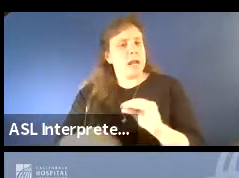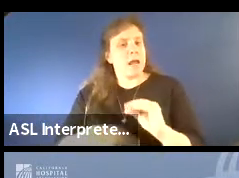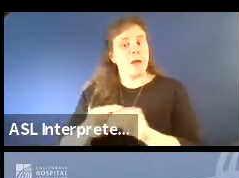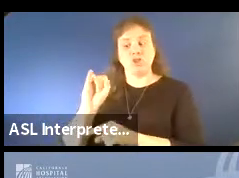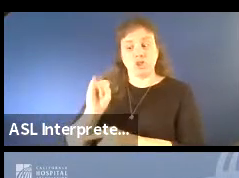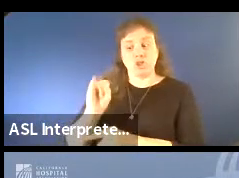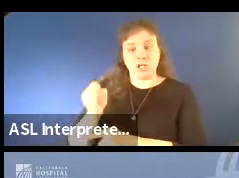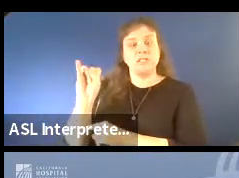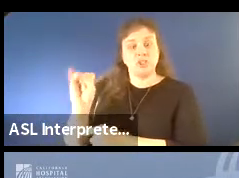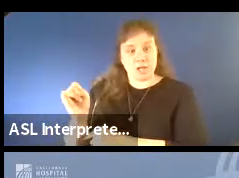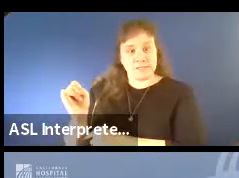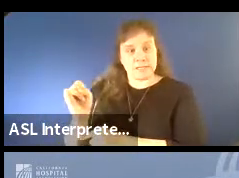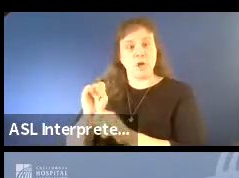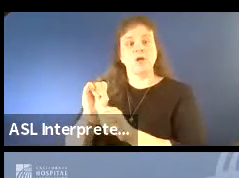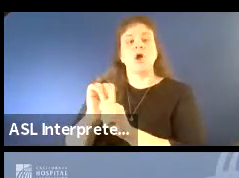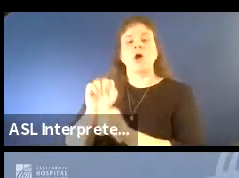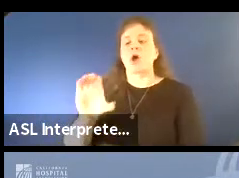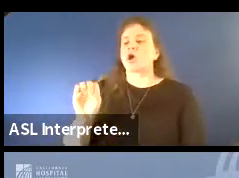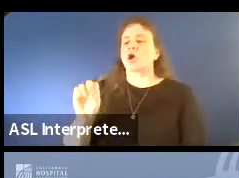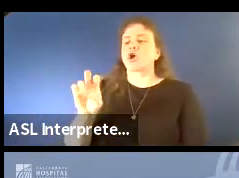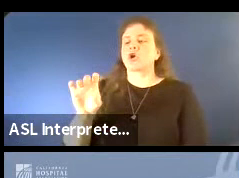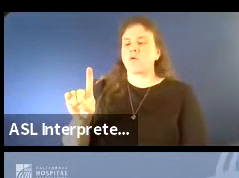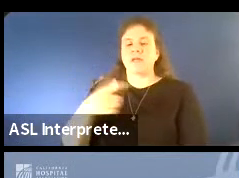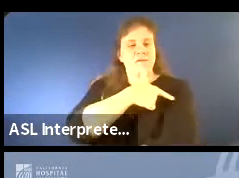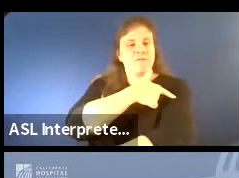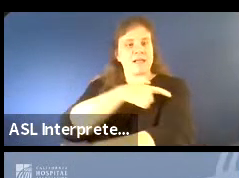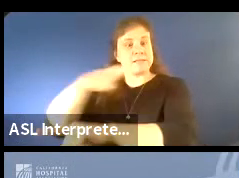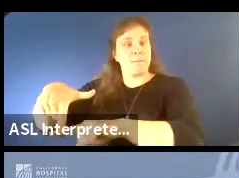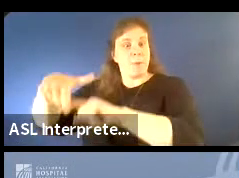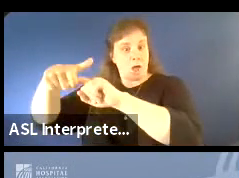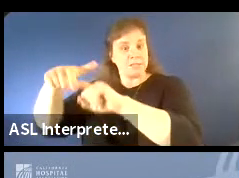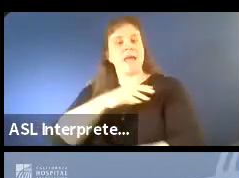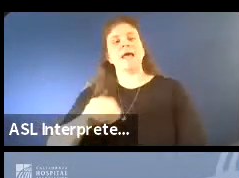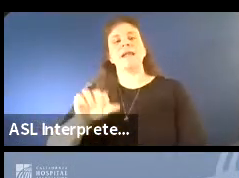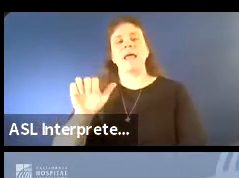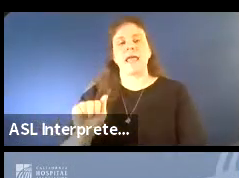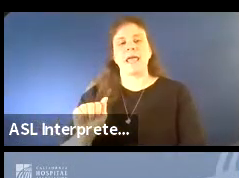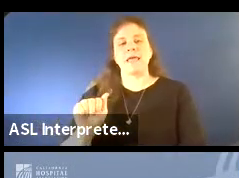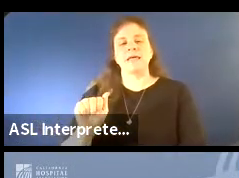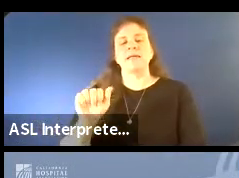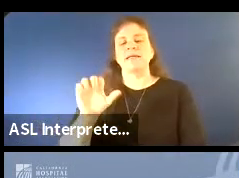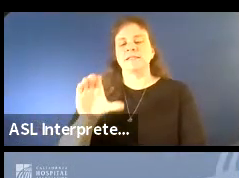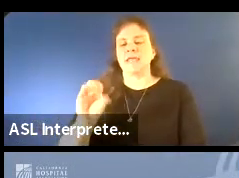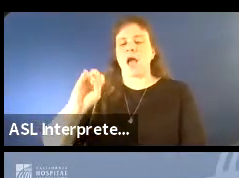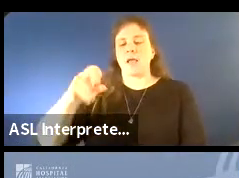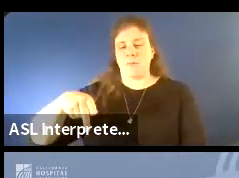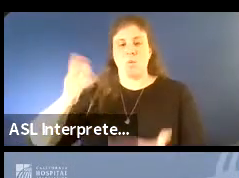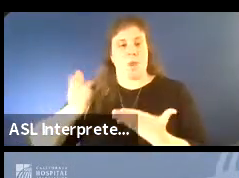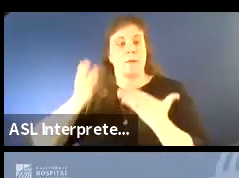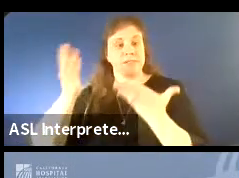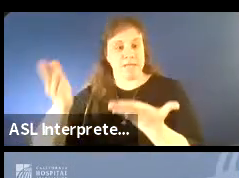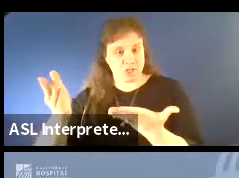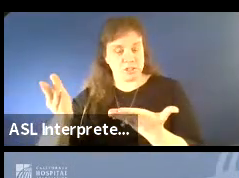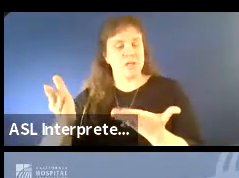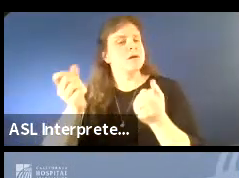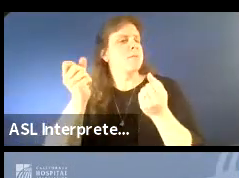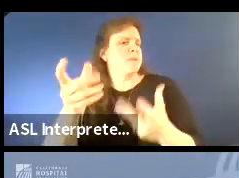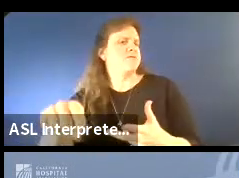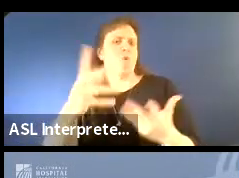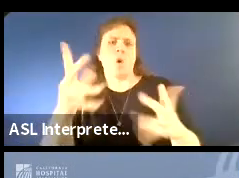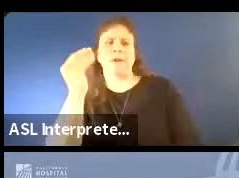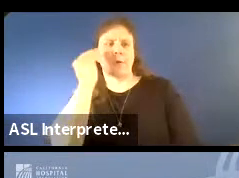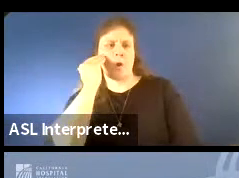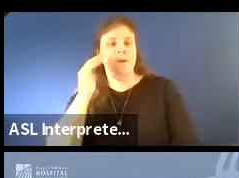& Johnson COVID vaccine pause and the ACIP recommendations. As many of you know,